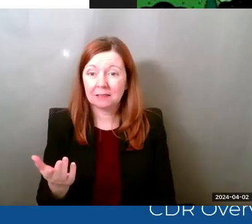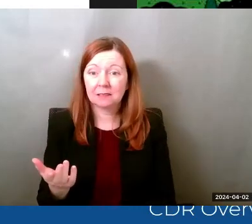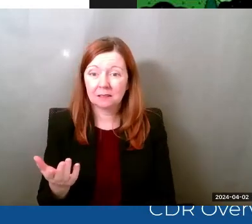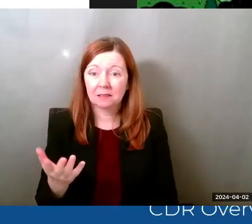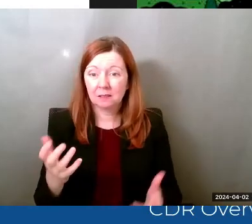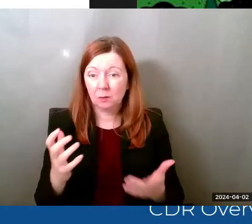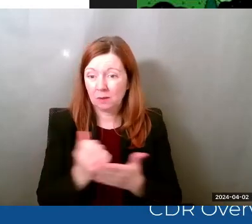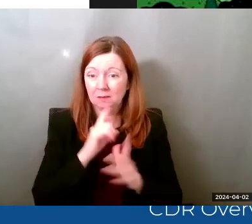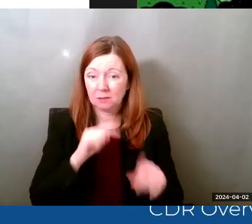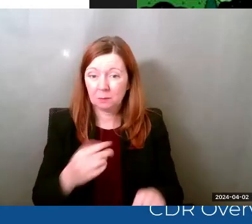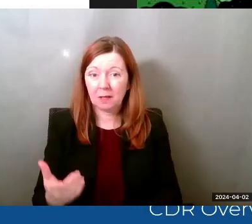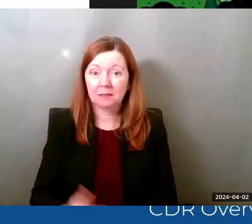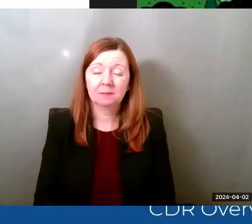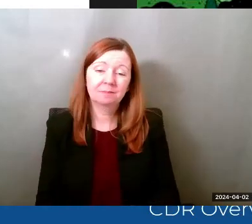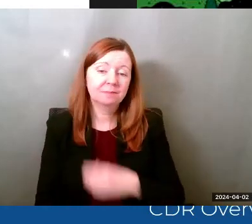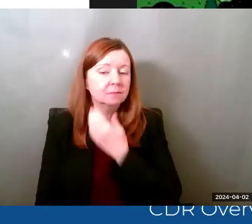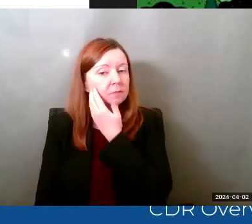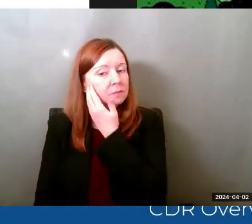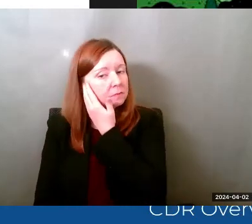want to take those?